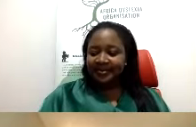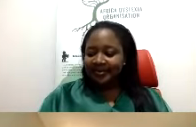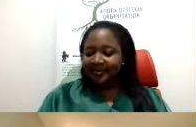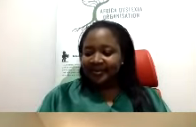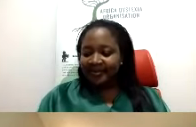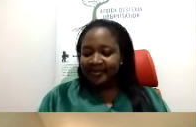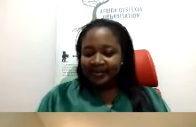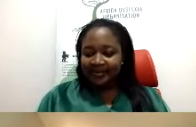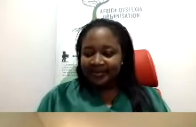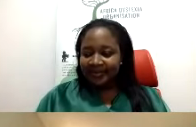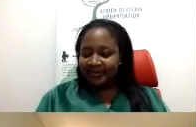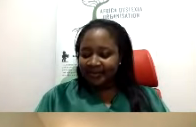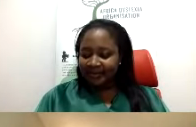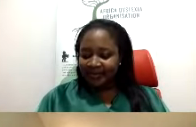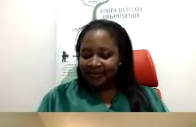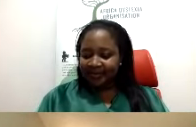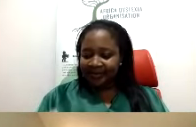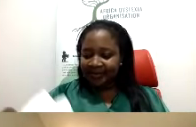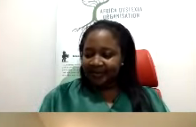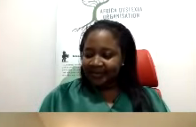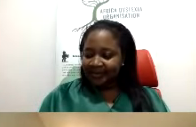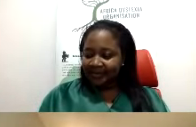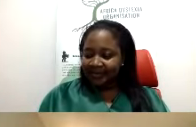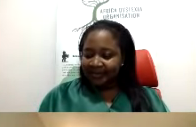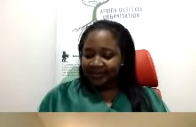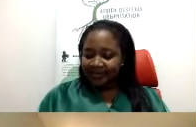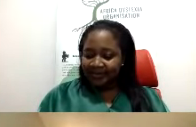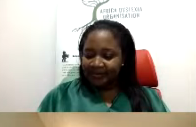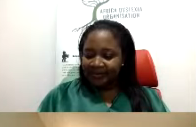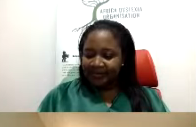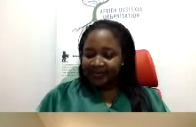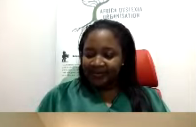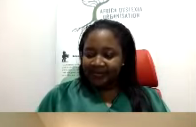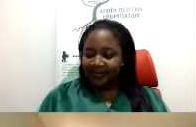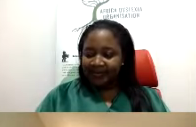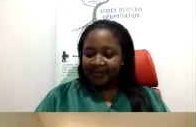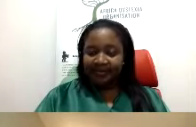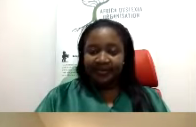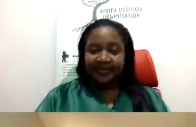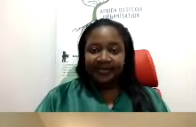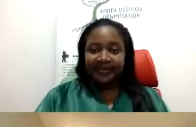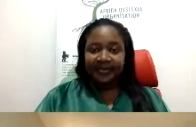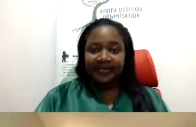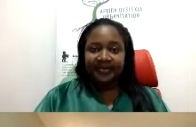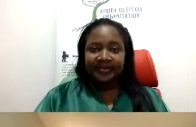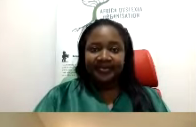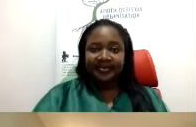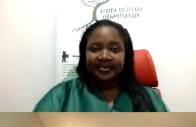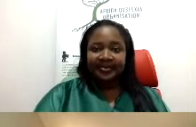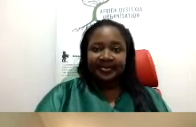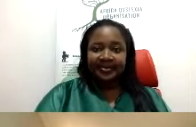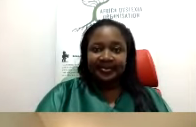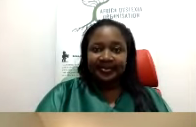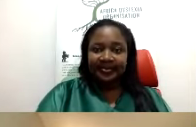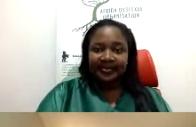school and I struggled. And I didn't struggle with English, math, or science. I struggled